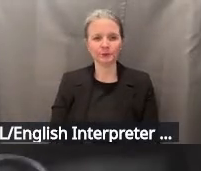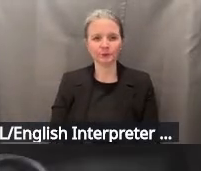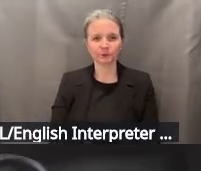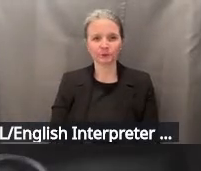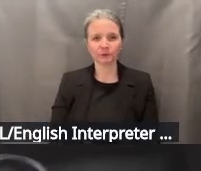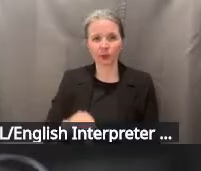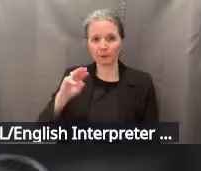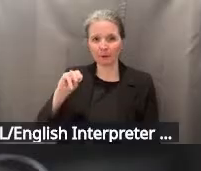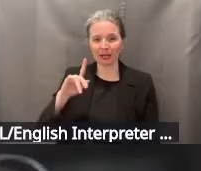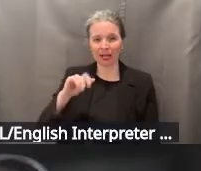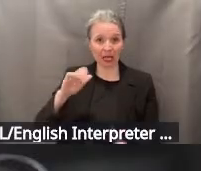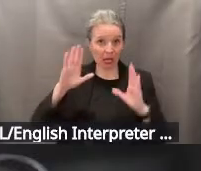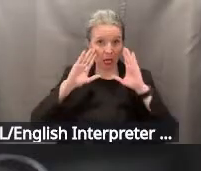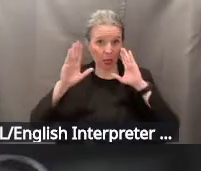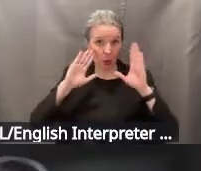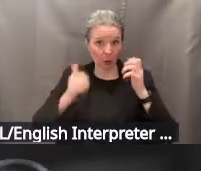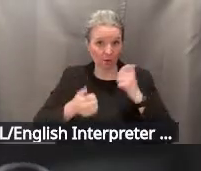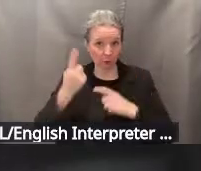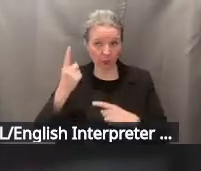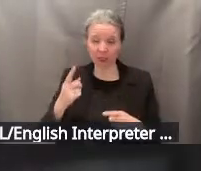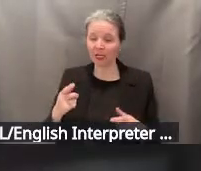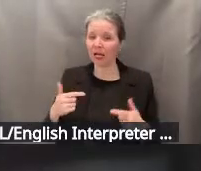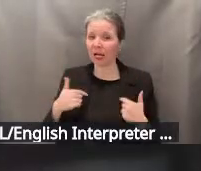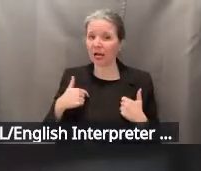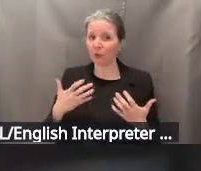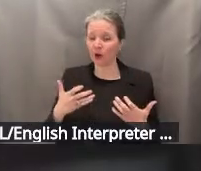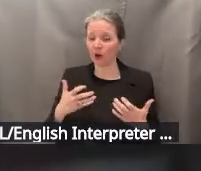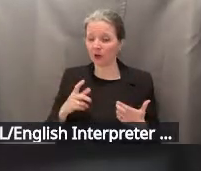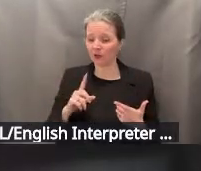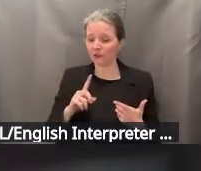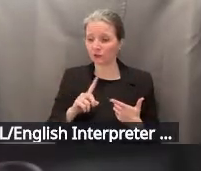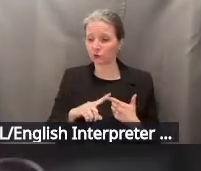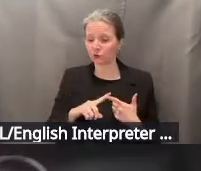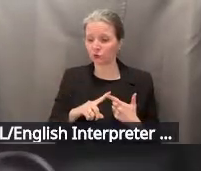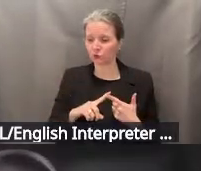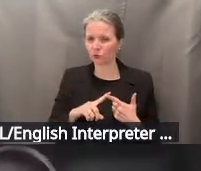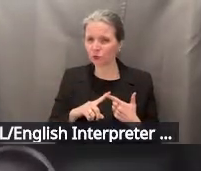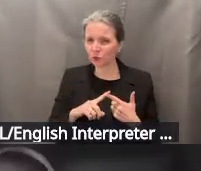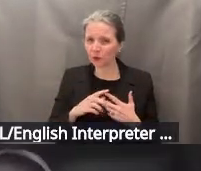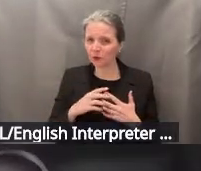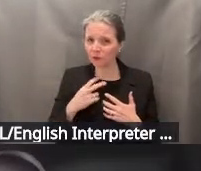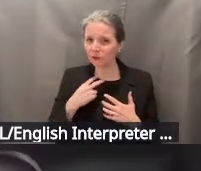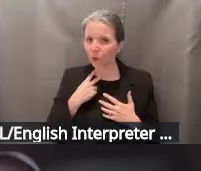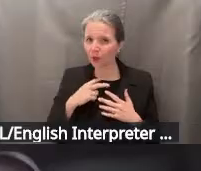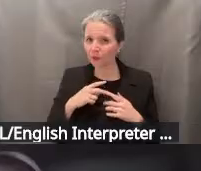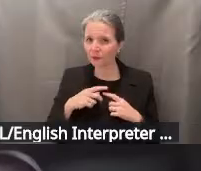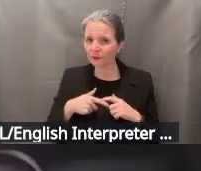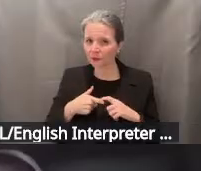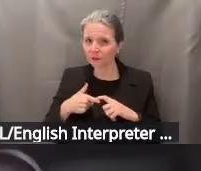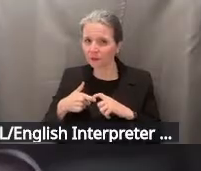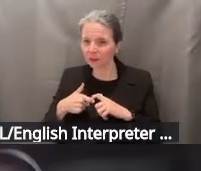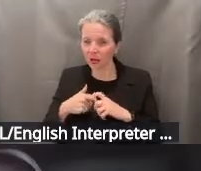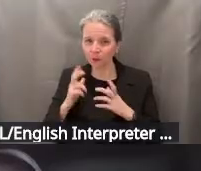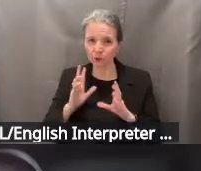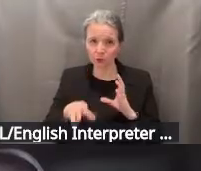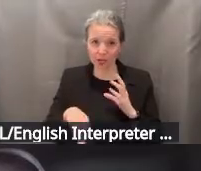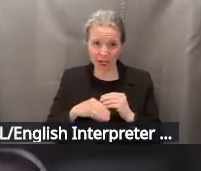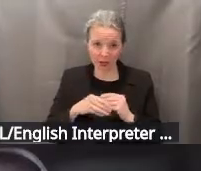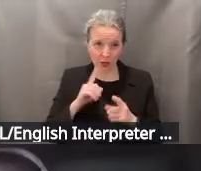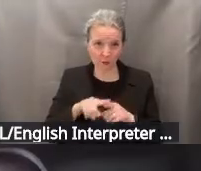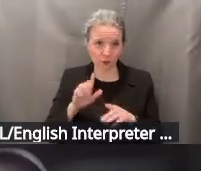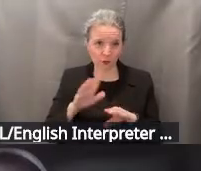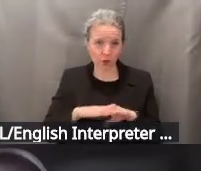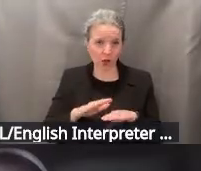Hi, everyone. I just wanted to jump on. I also am on